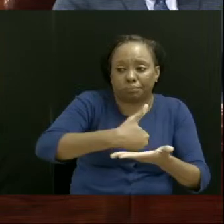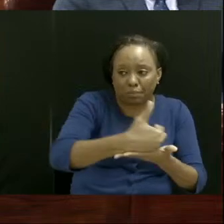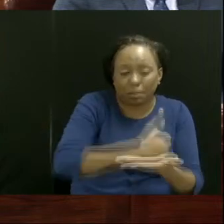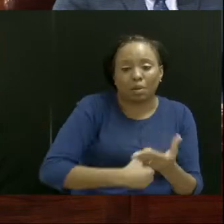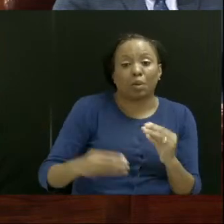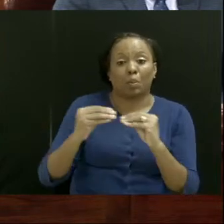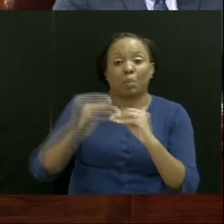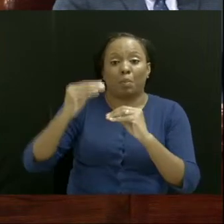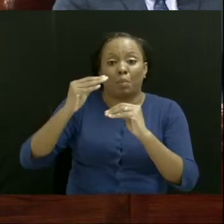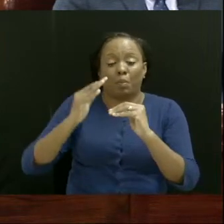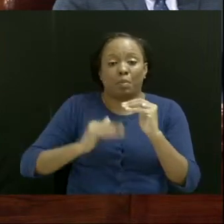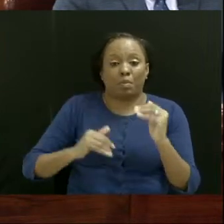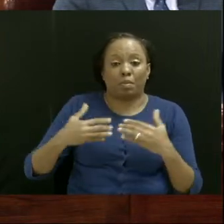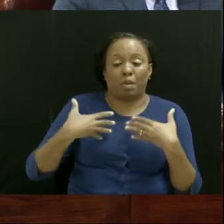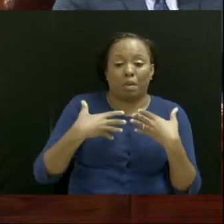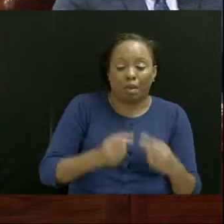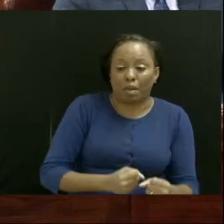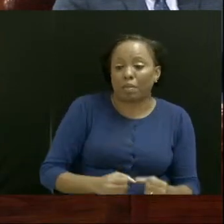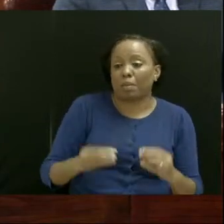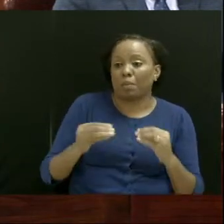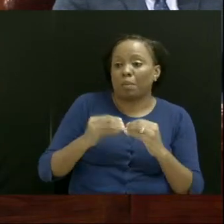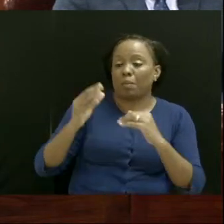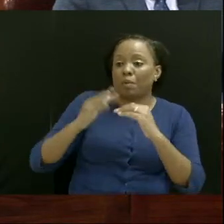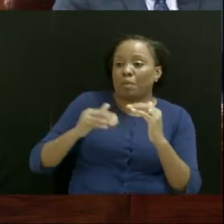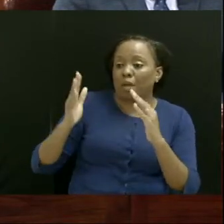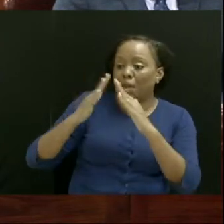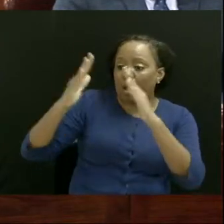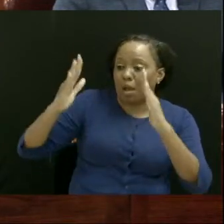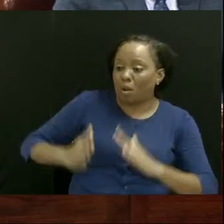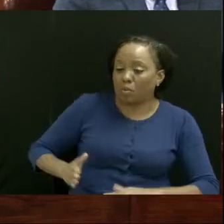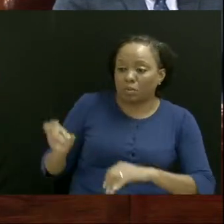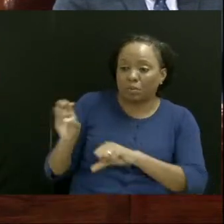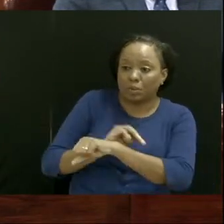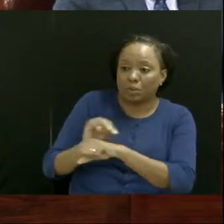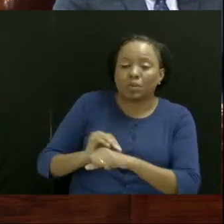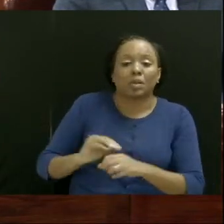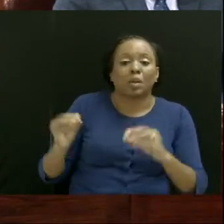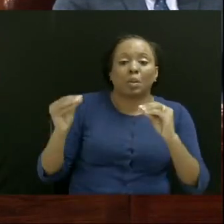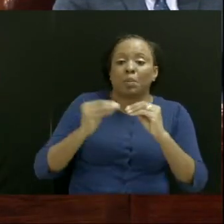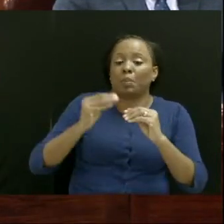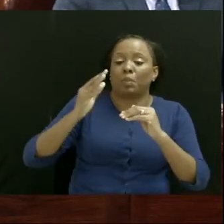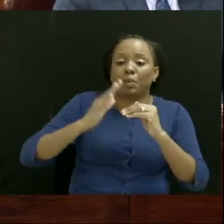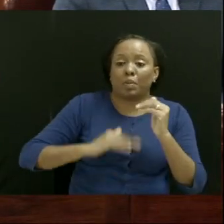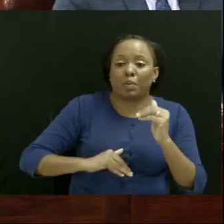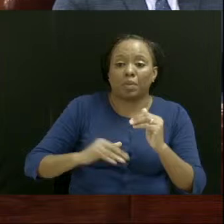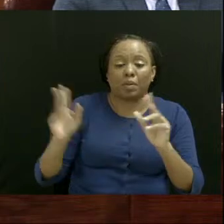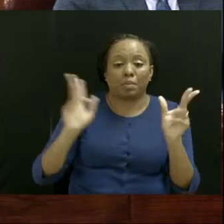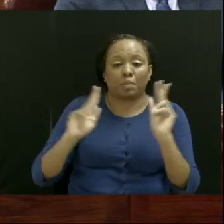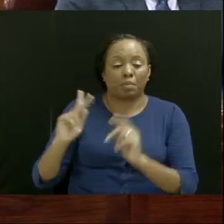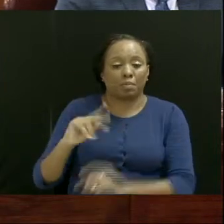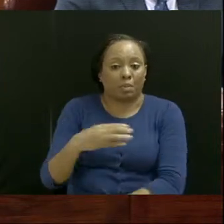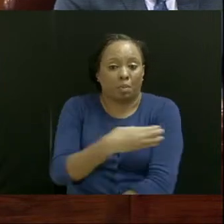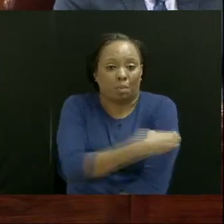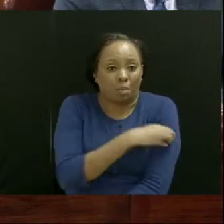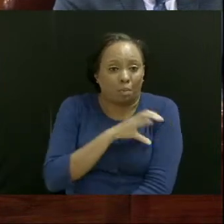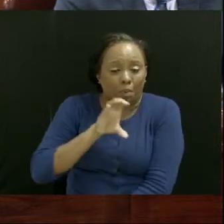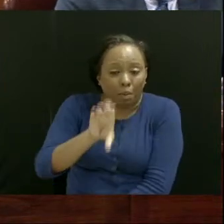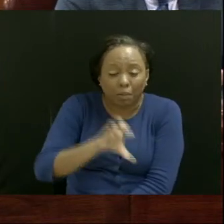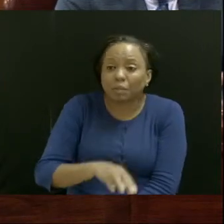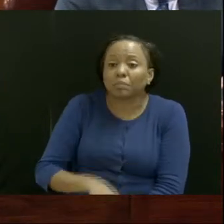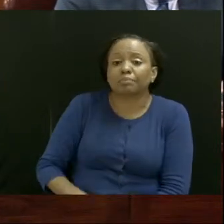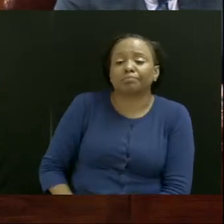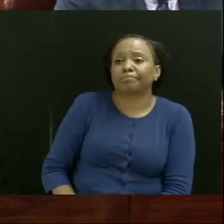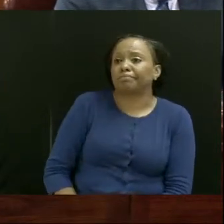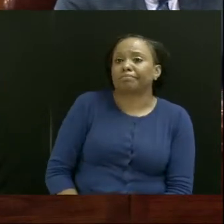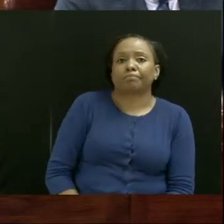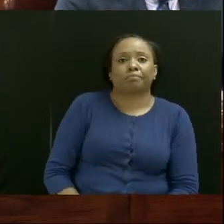on housing. Clearly more than we're going to spend on elder affairs and people's empowerment. It's more than we're going to